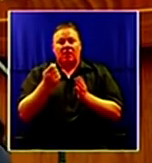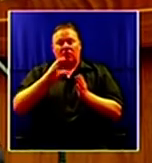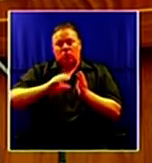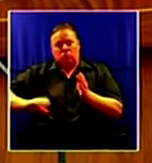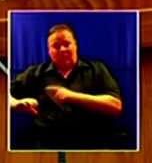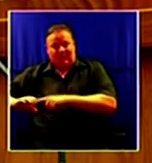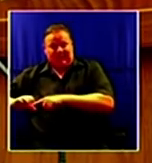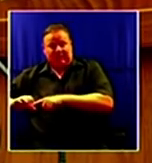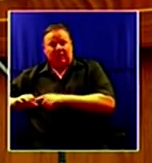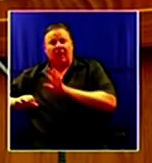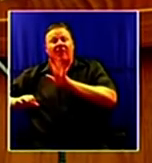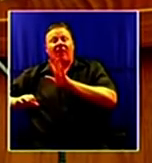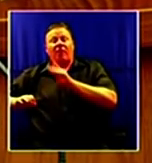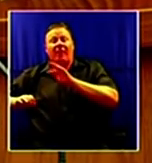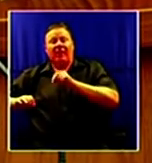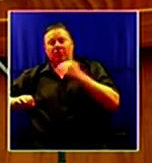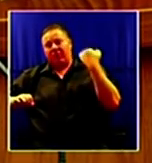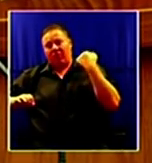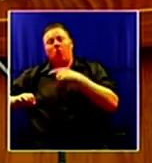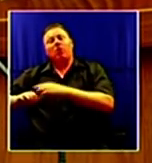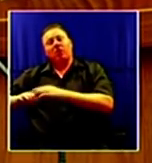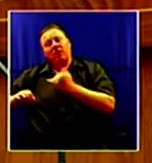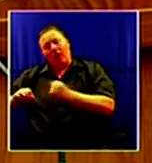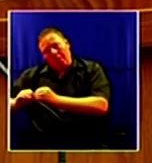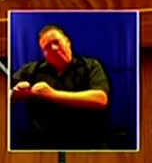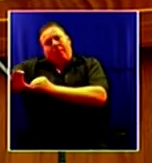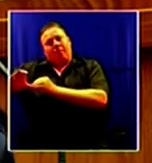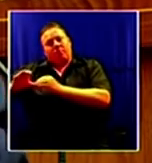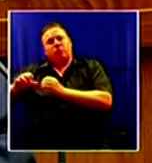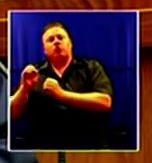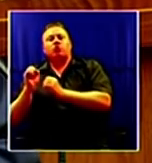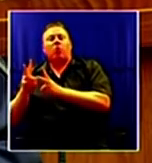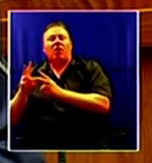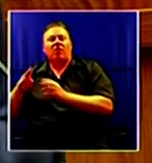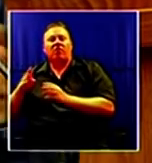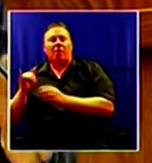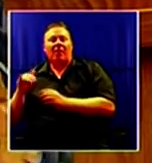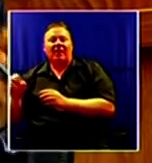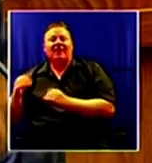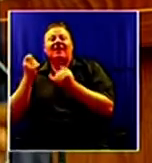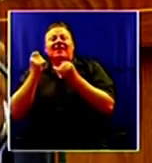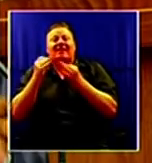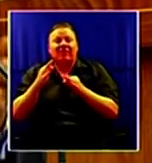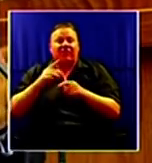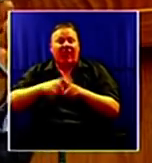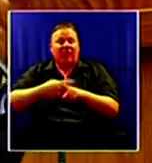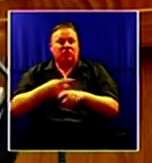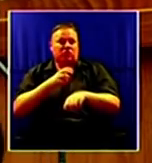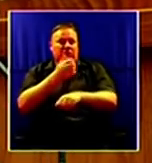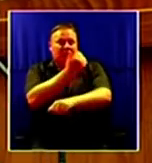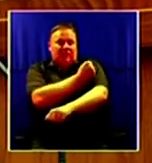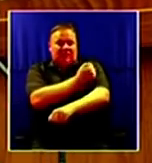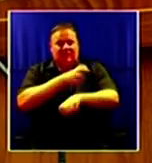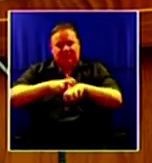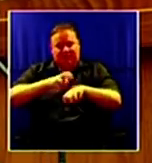12 billion to make provision for any further purchases of vaccines and to cater for any other